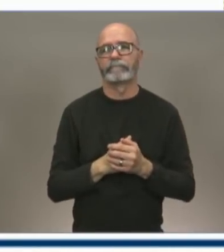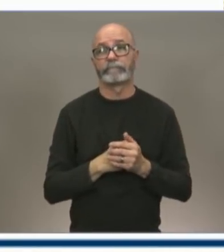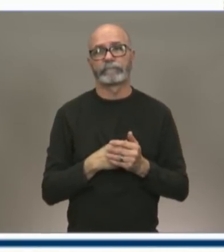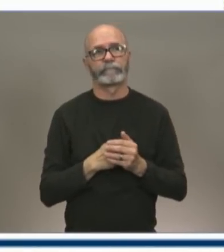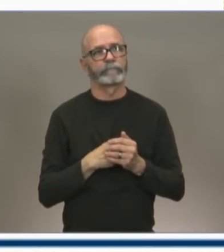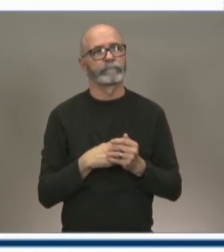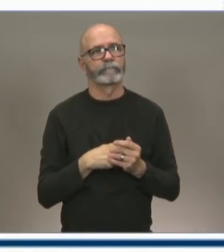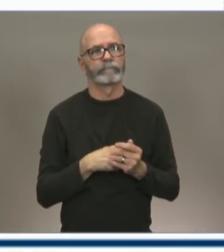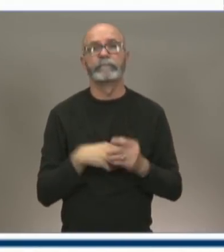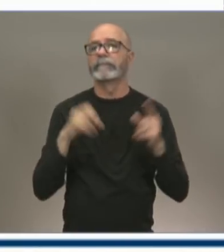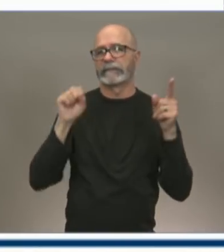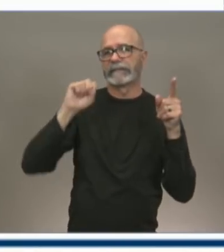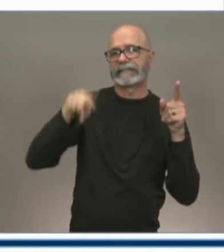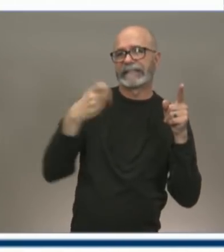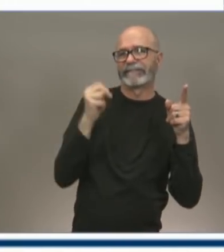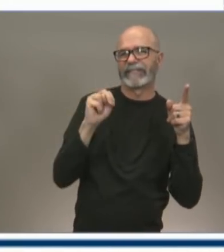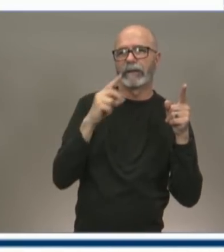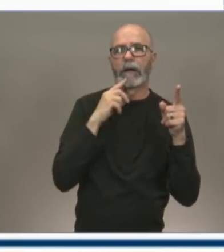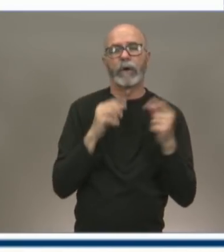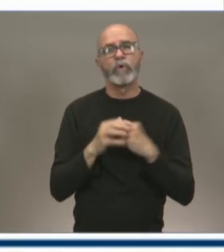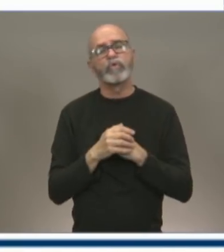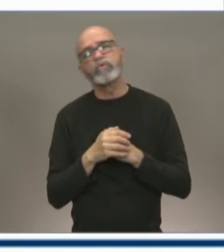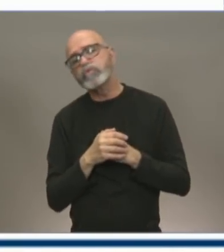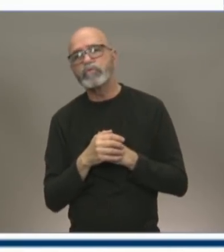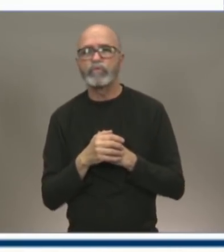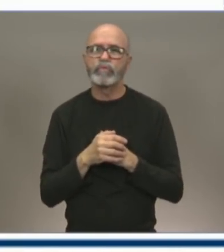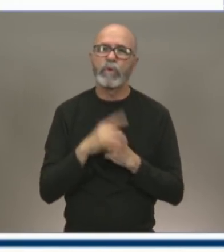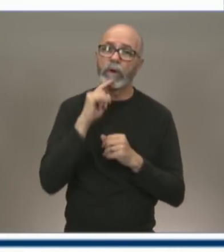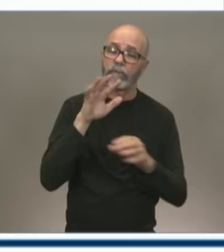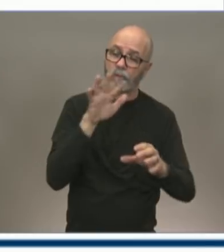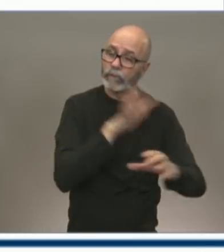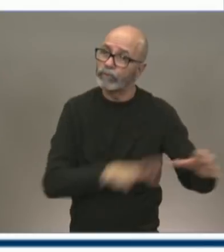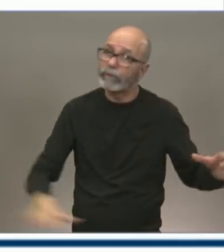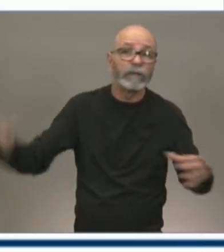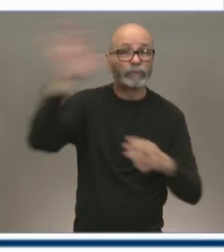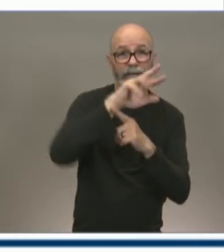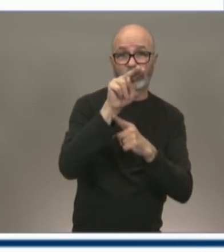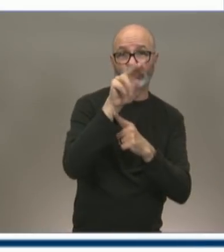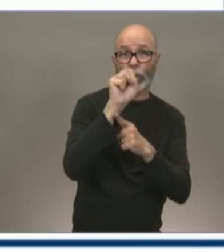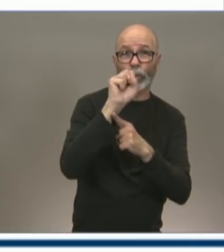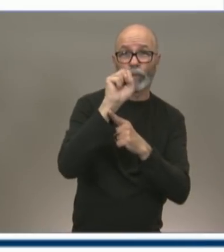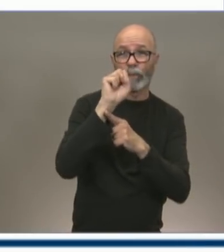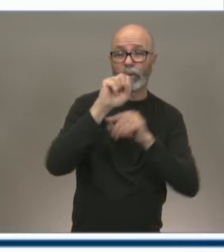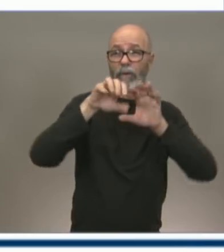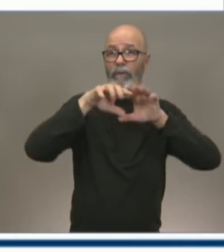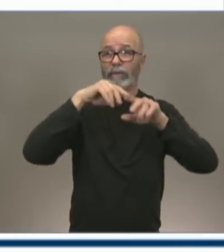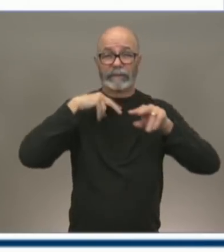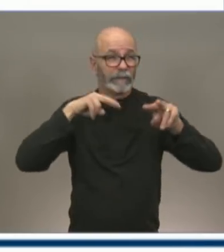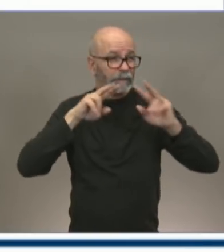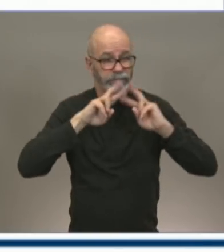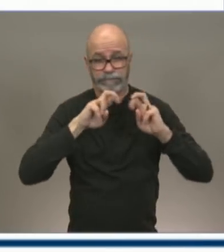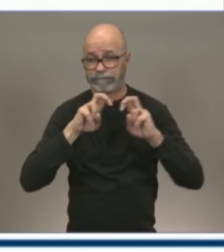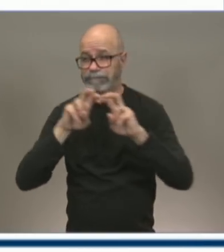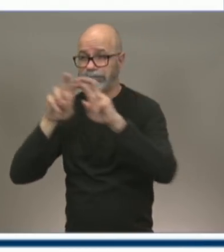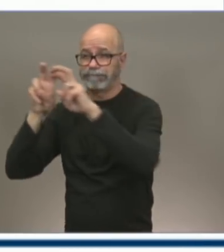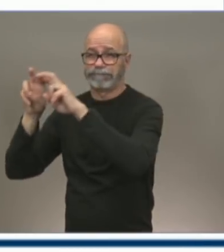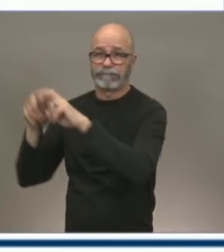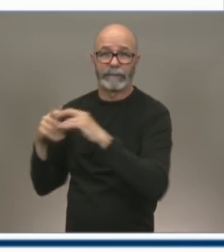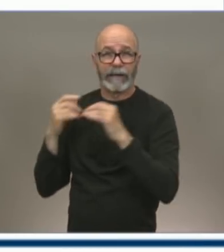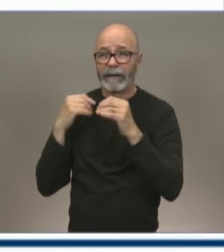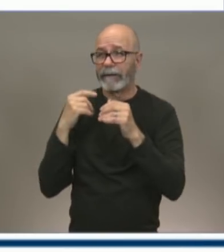We're looking across the system holistically. We assessing, and the department of people in there would